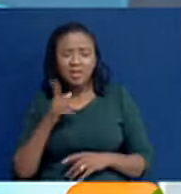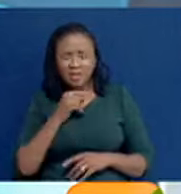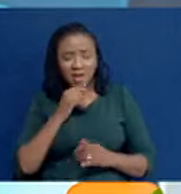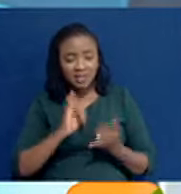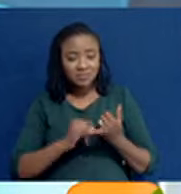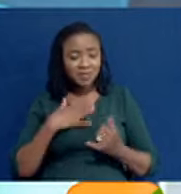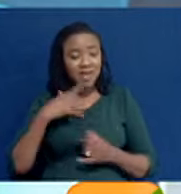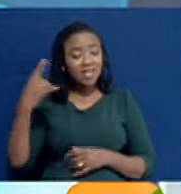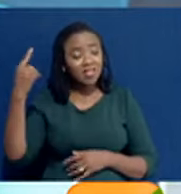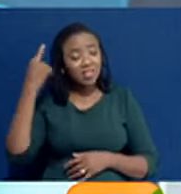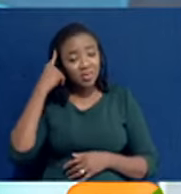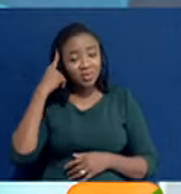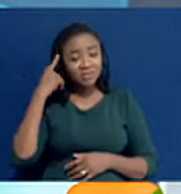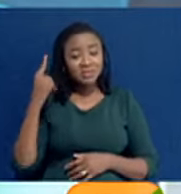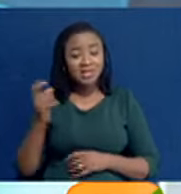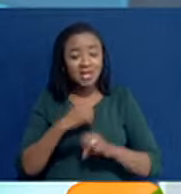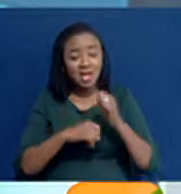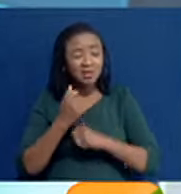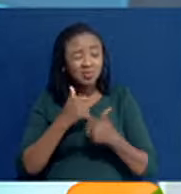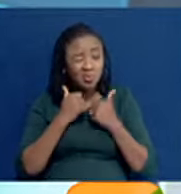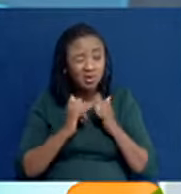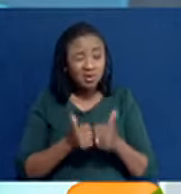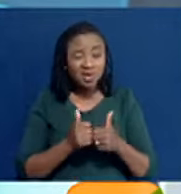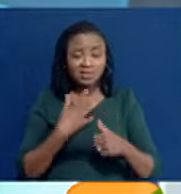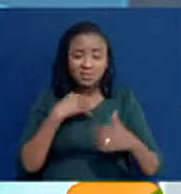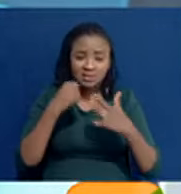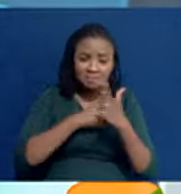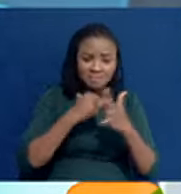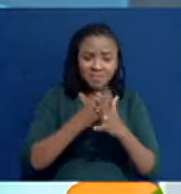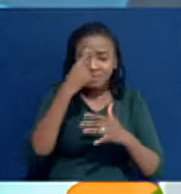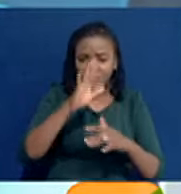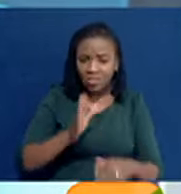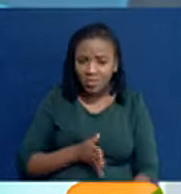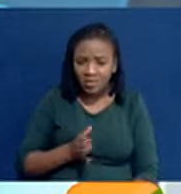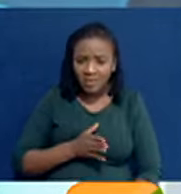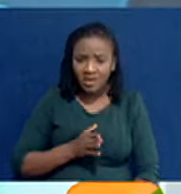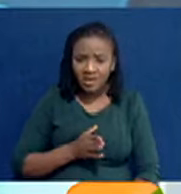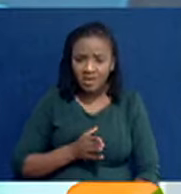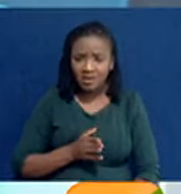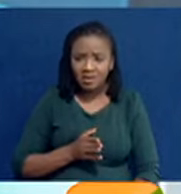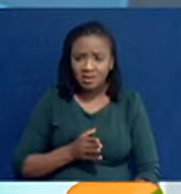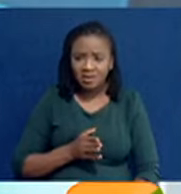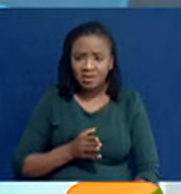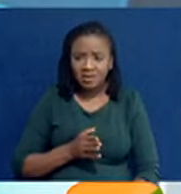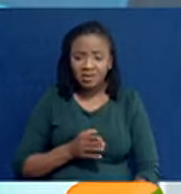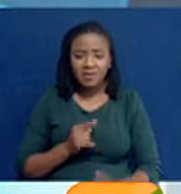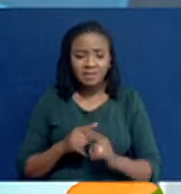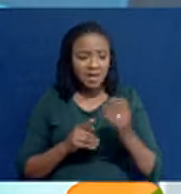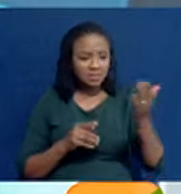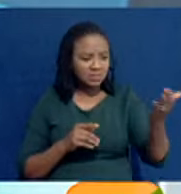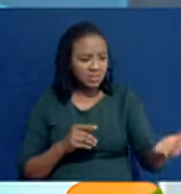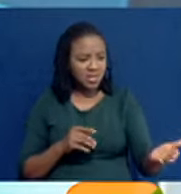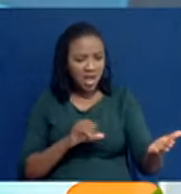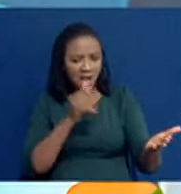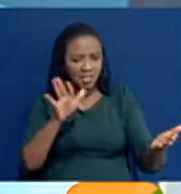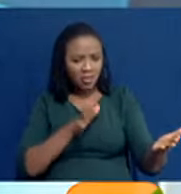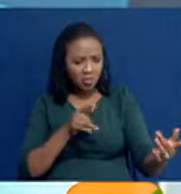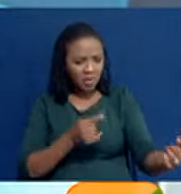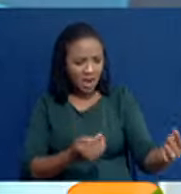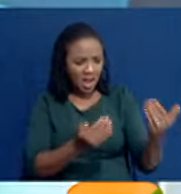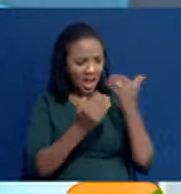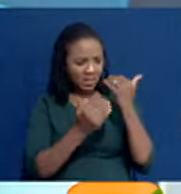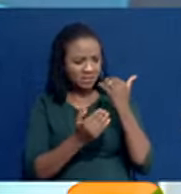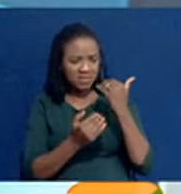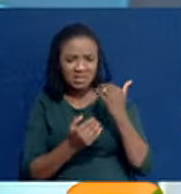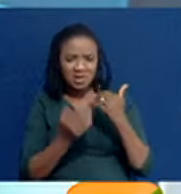was doing the right thing, playing the right game for the women. And here is a woman saying, what can I do for